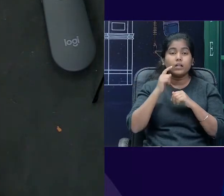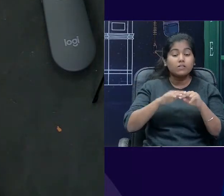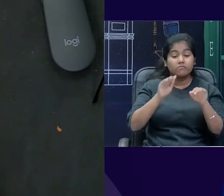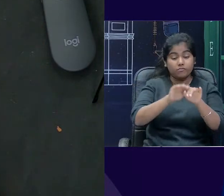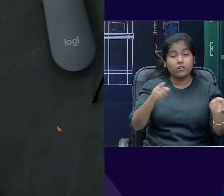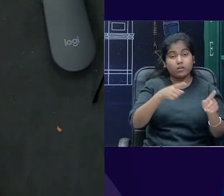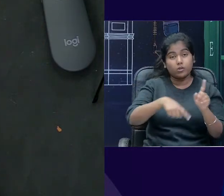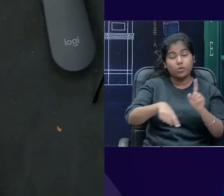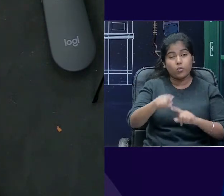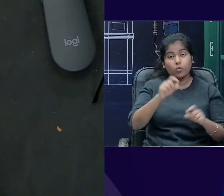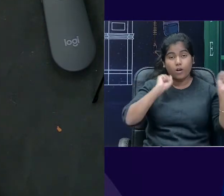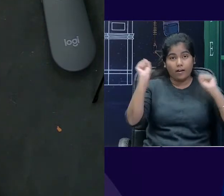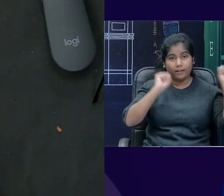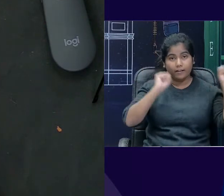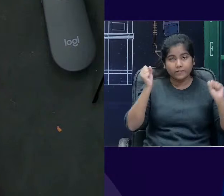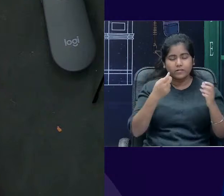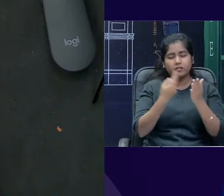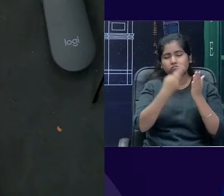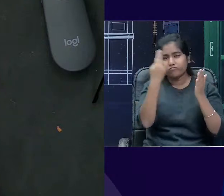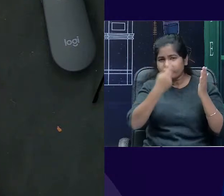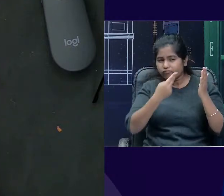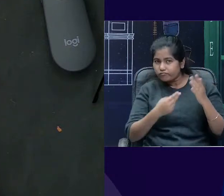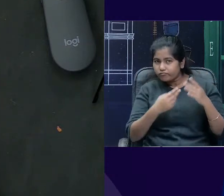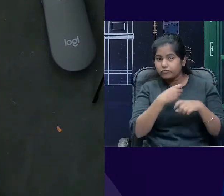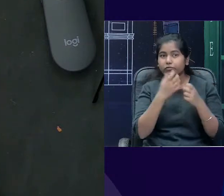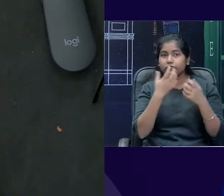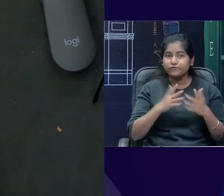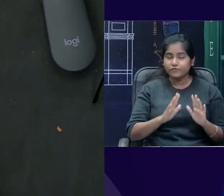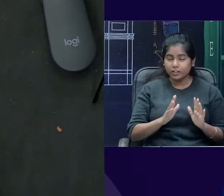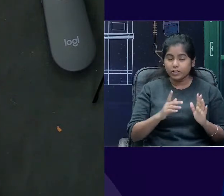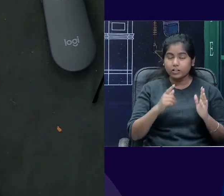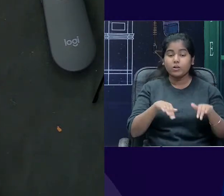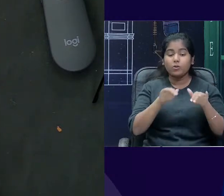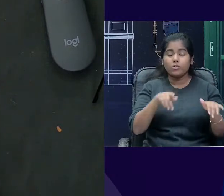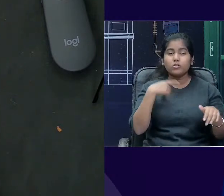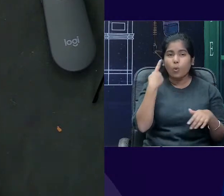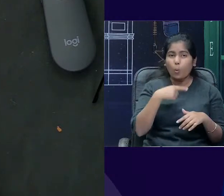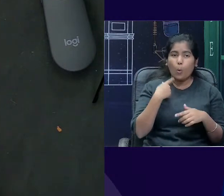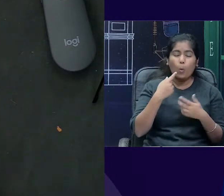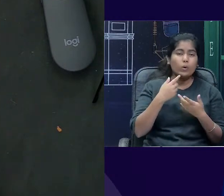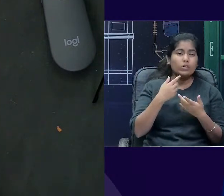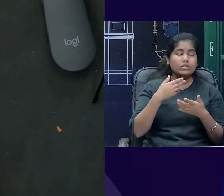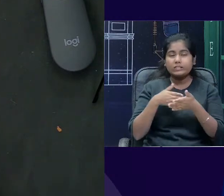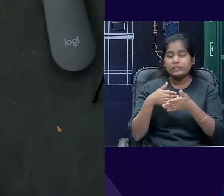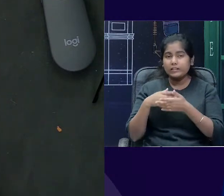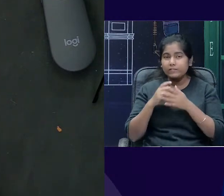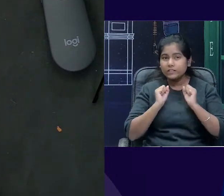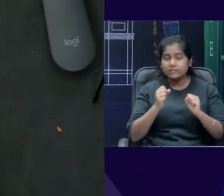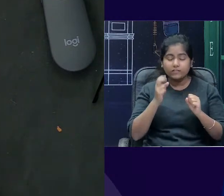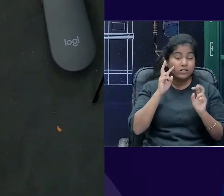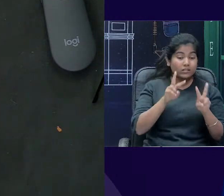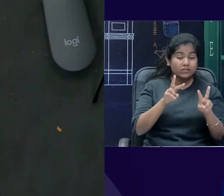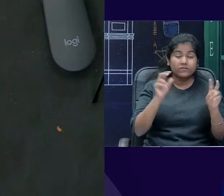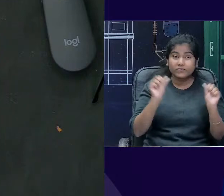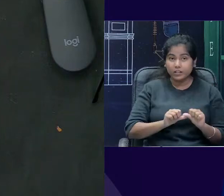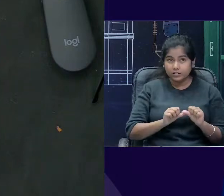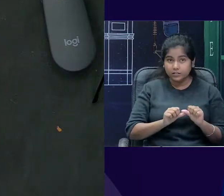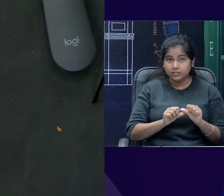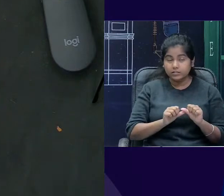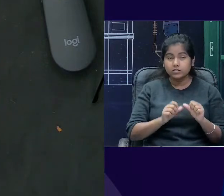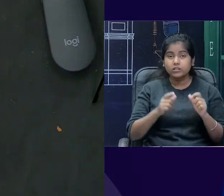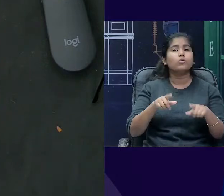activity in art and craft Okay. for those students who find difficulty in seeing. So they